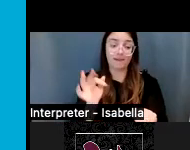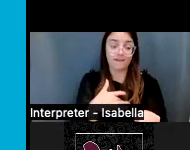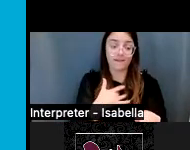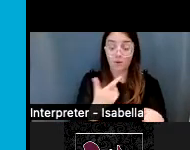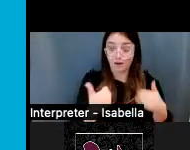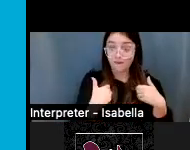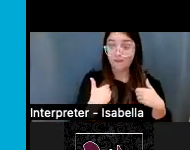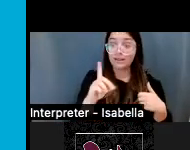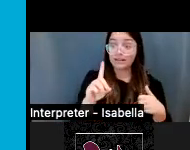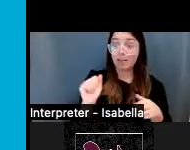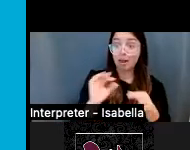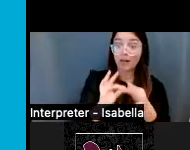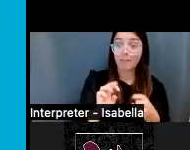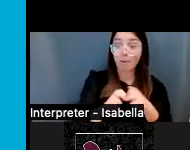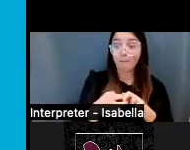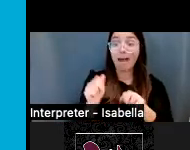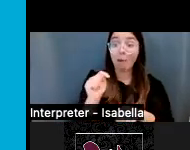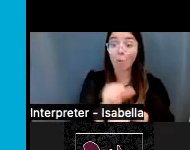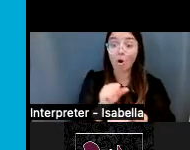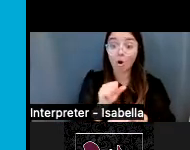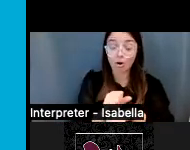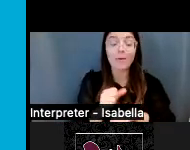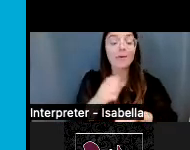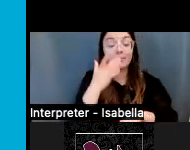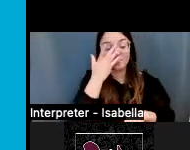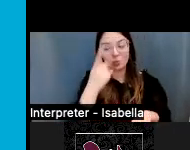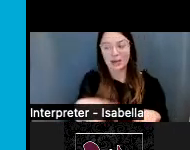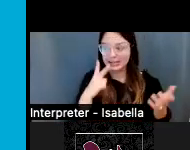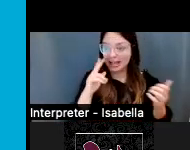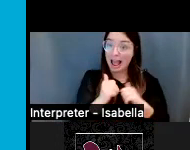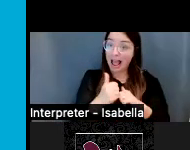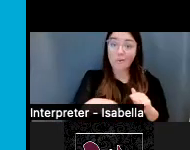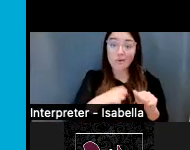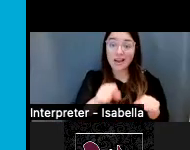disability related difficulty at work, and we can see what advice or assistance we can provide.